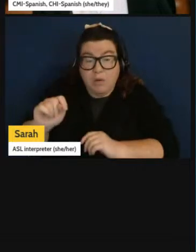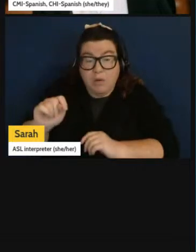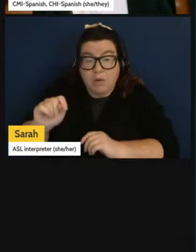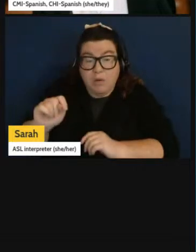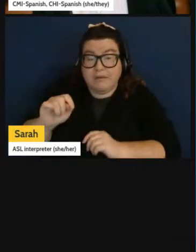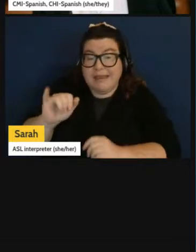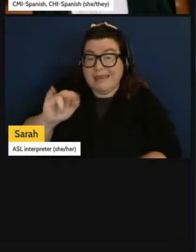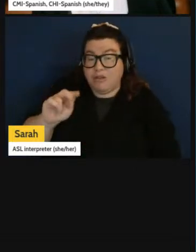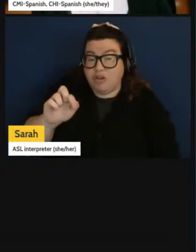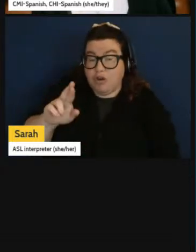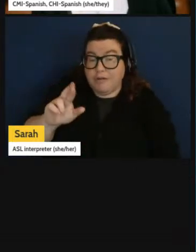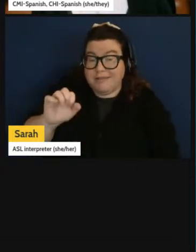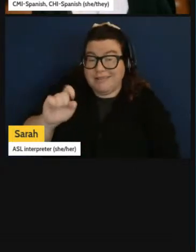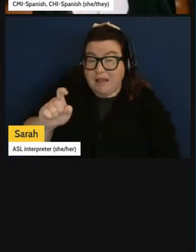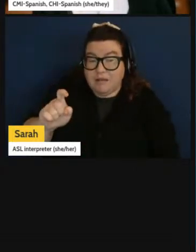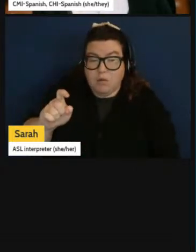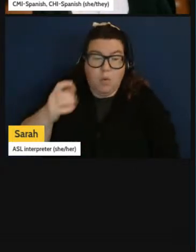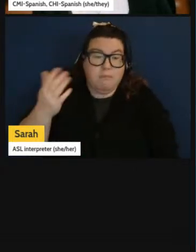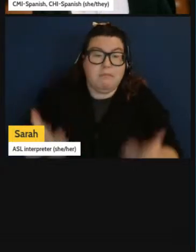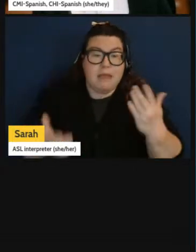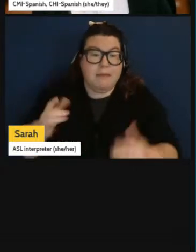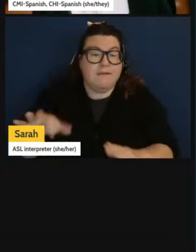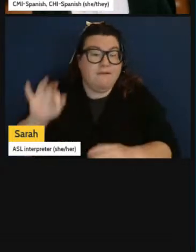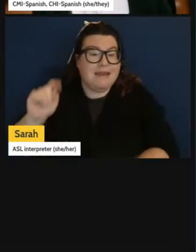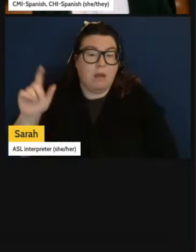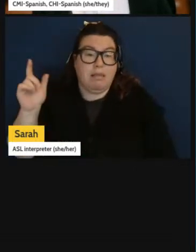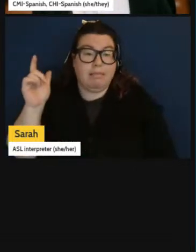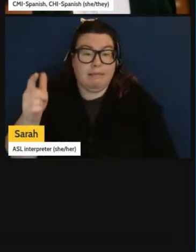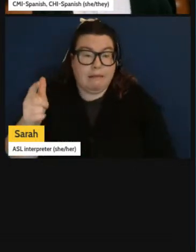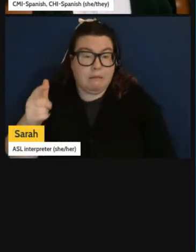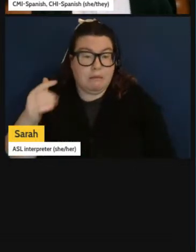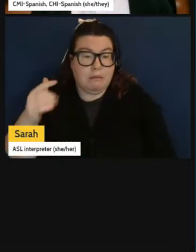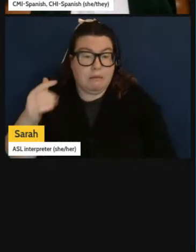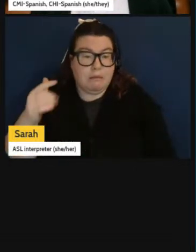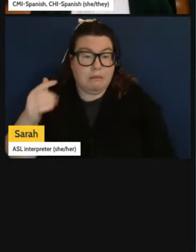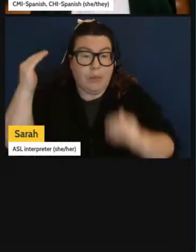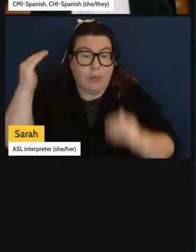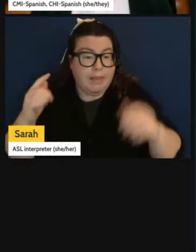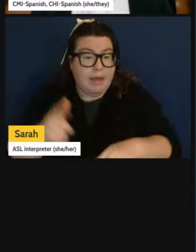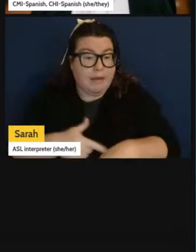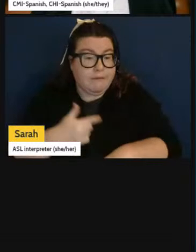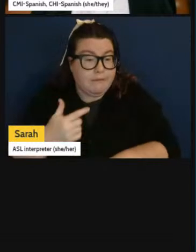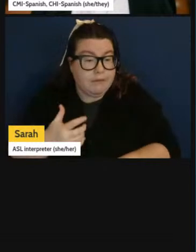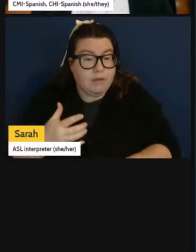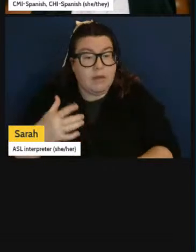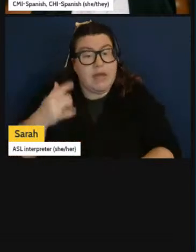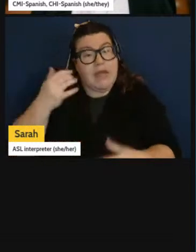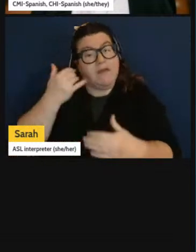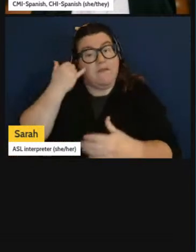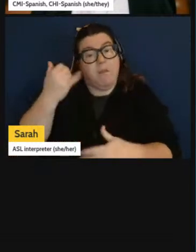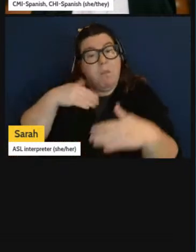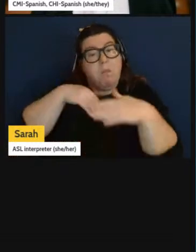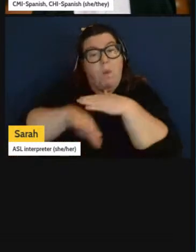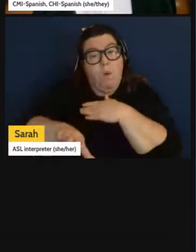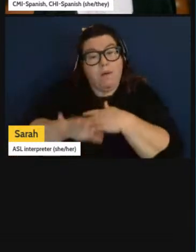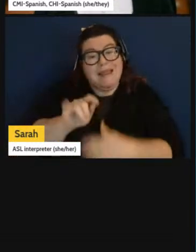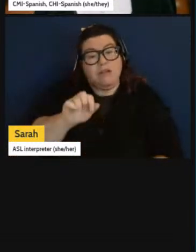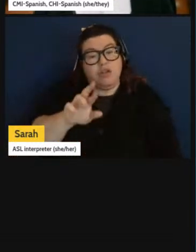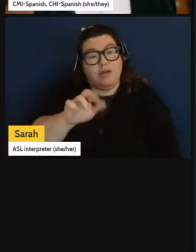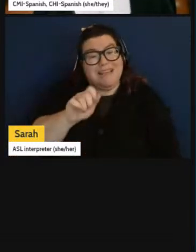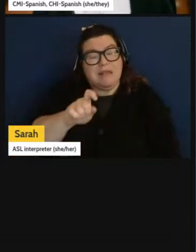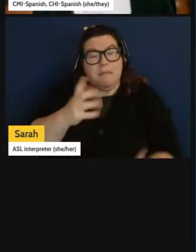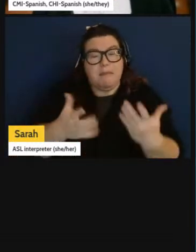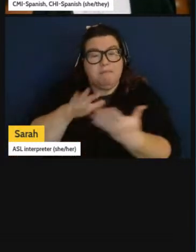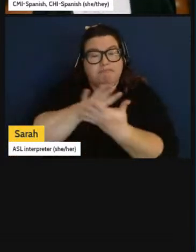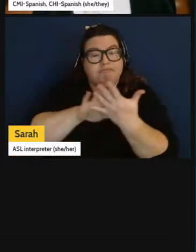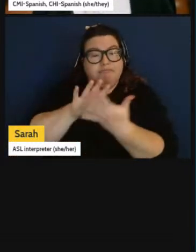life. Or sometimes what happens is someone who's born intersex may be born with ambiguous